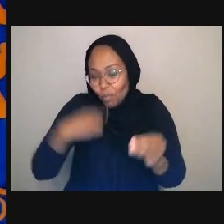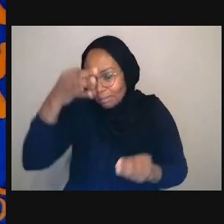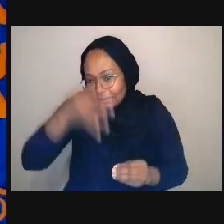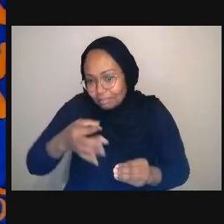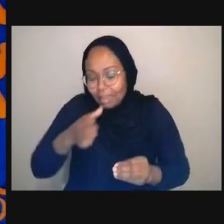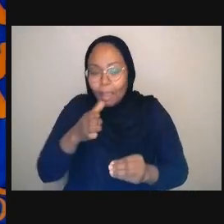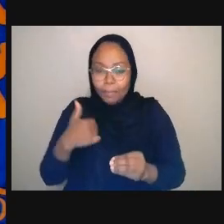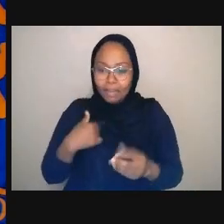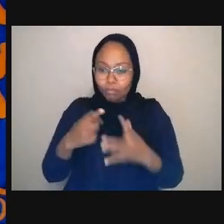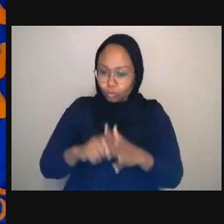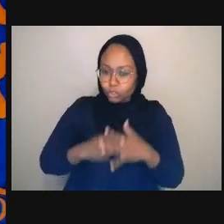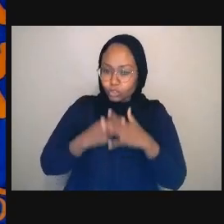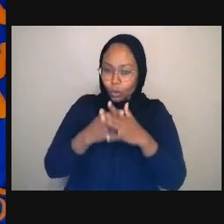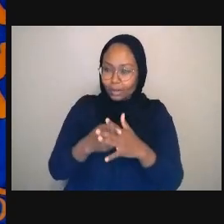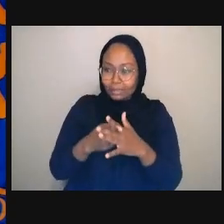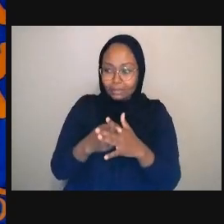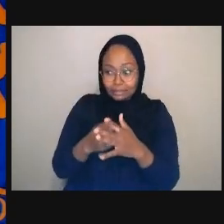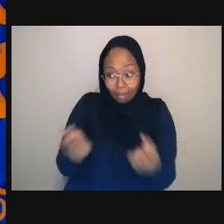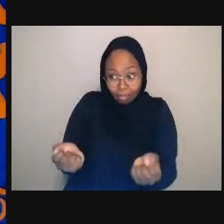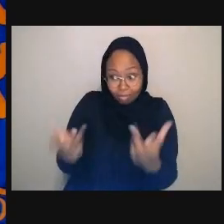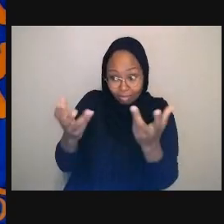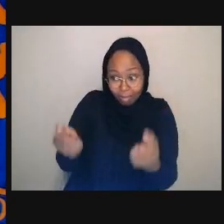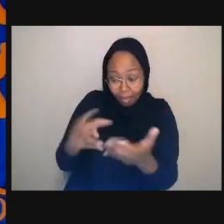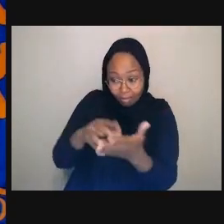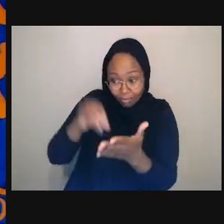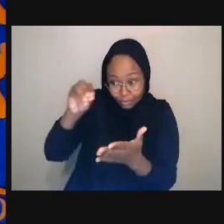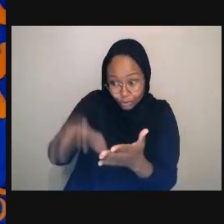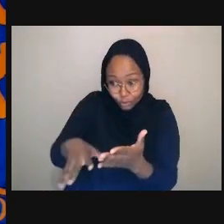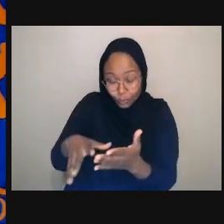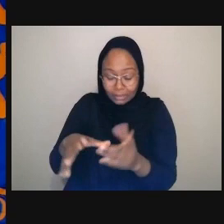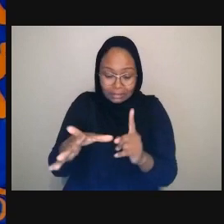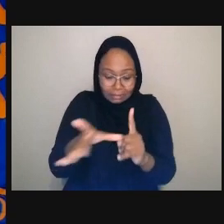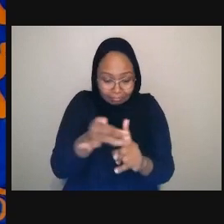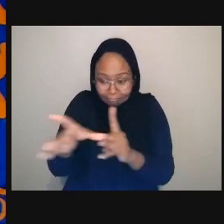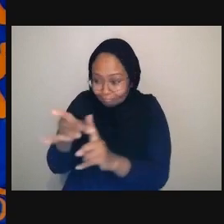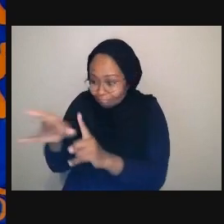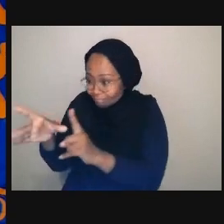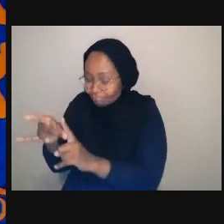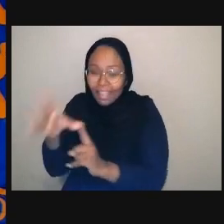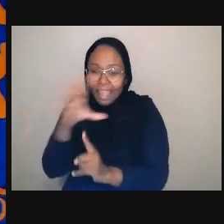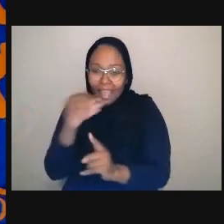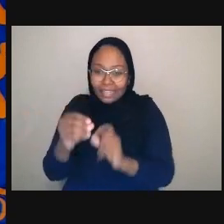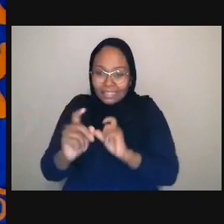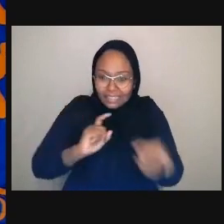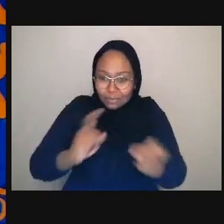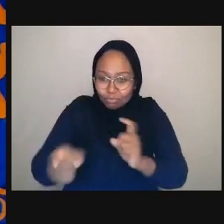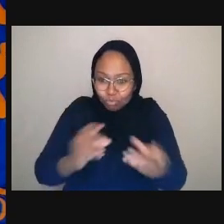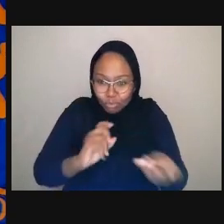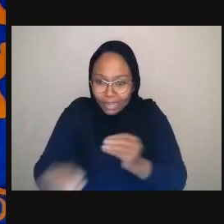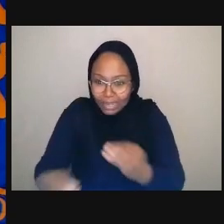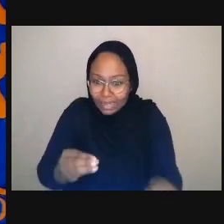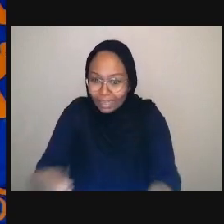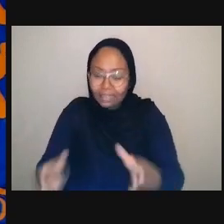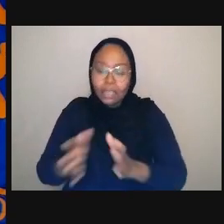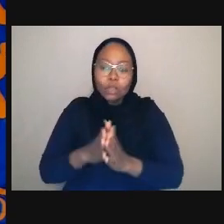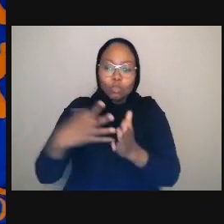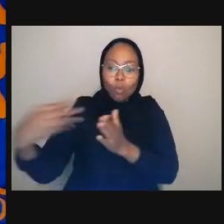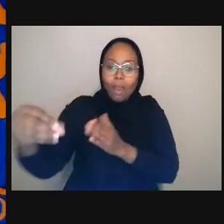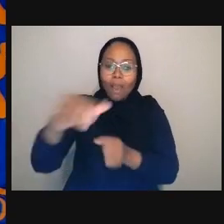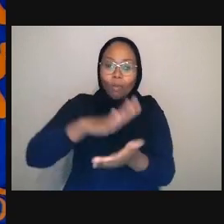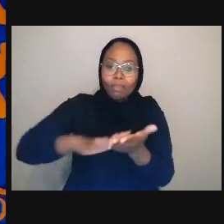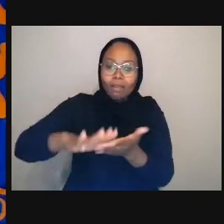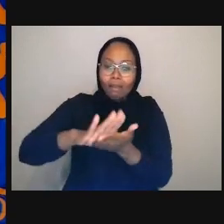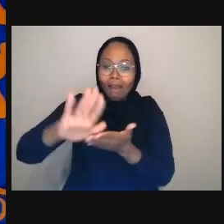of people getting infected and spreading it throughout the campus, if you're in college, then I think at that point you'd